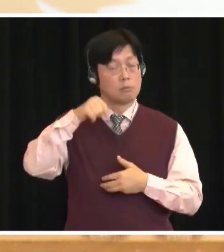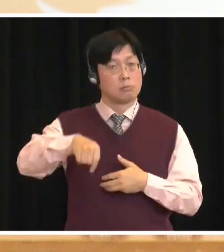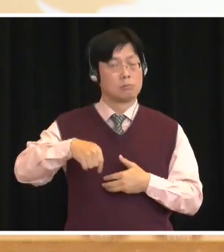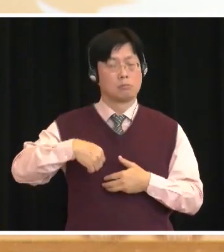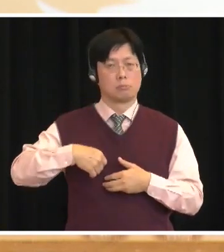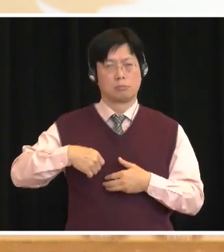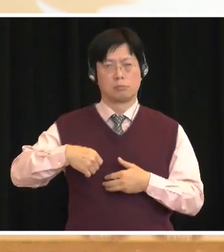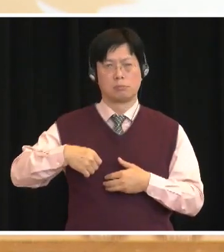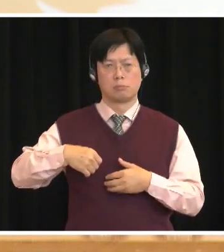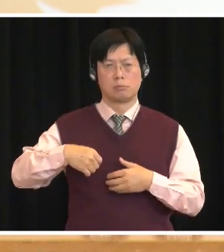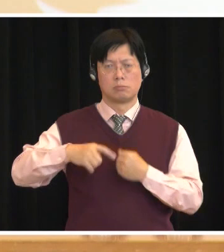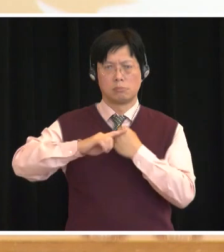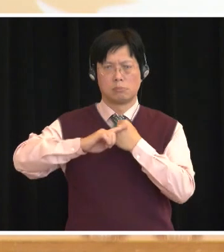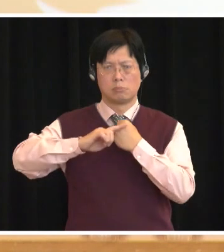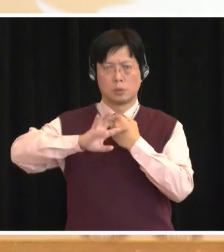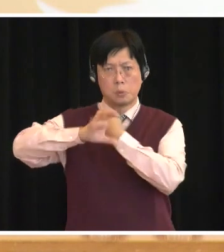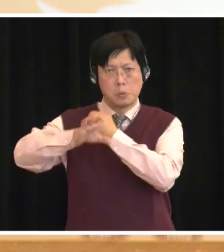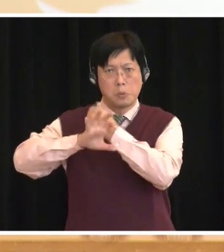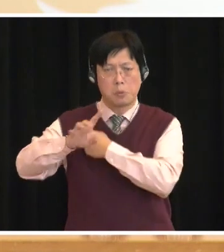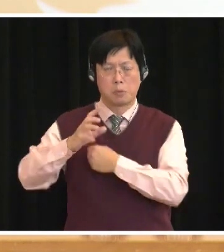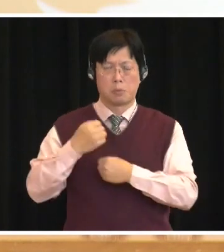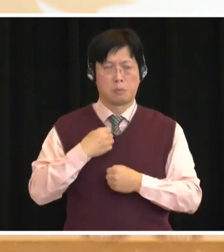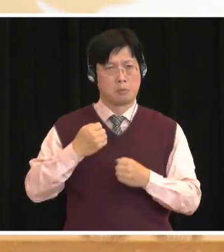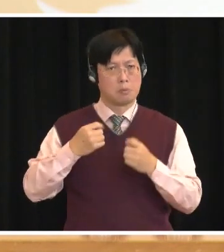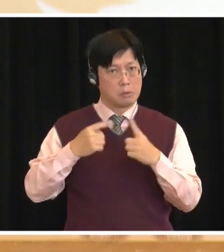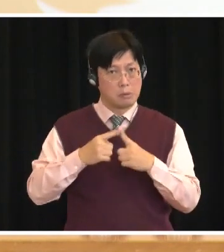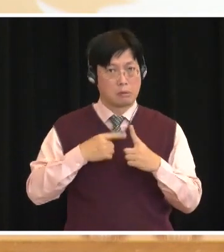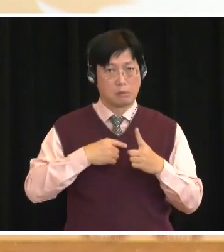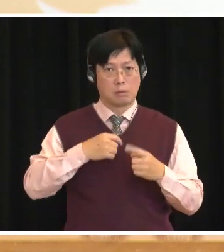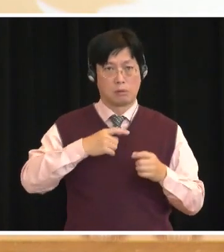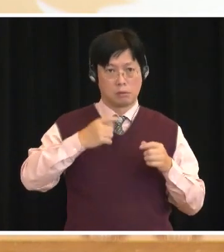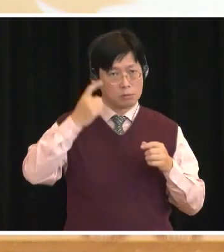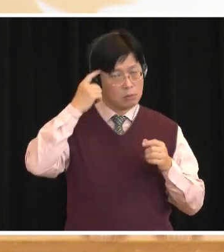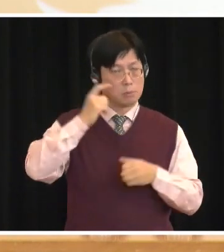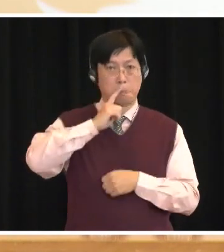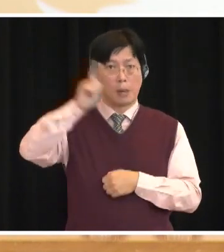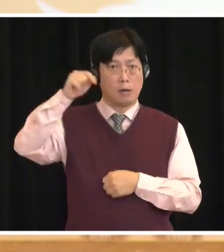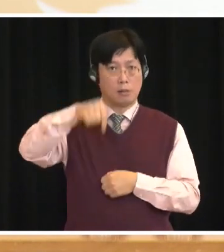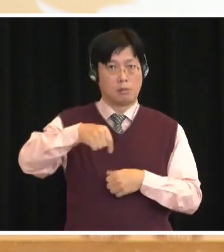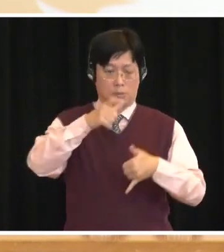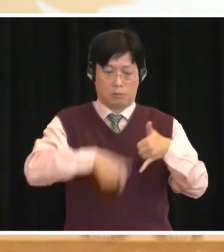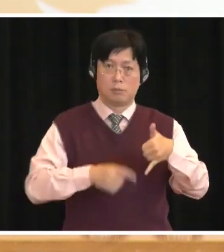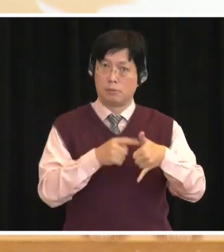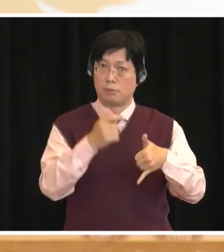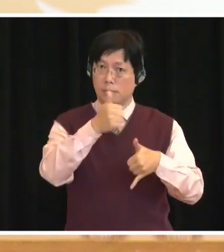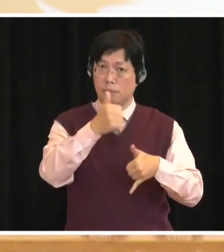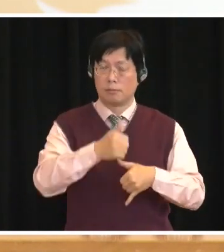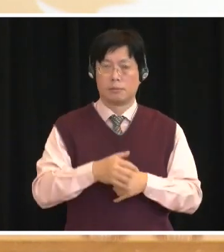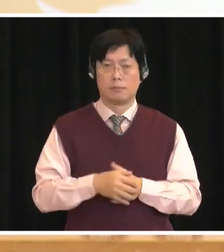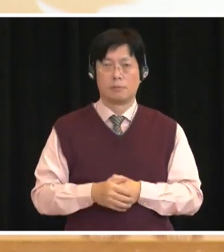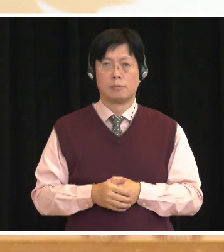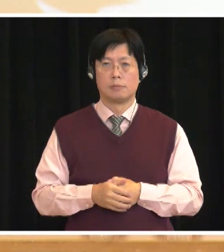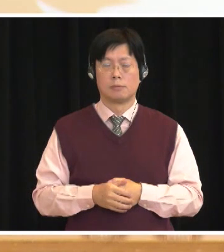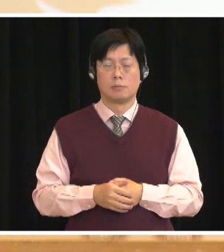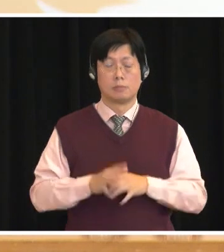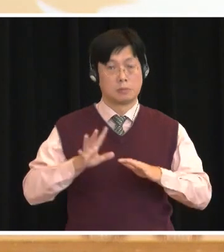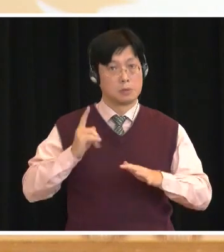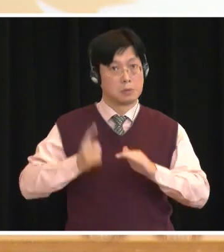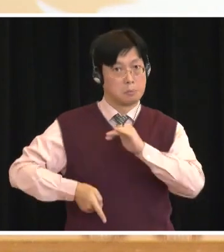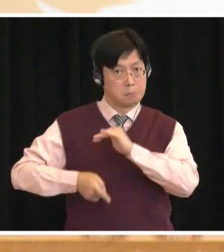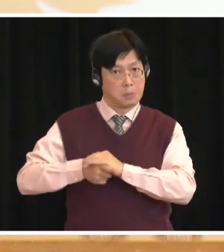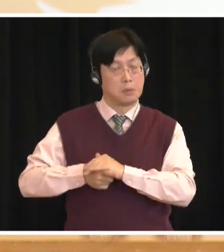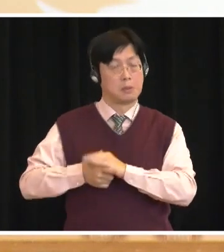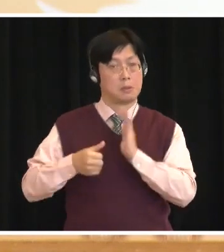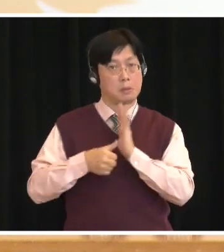for is a crime also in Vietnam as it is in Cambodia, the double